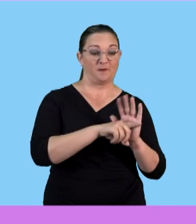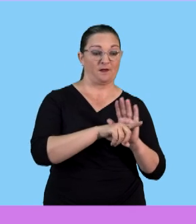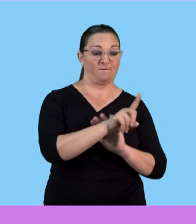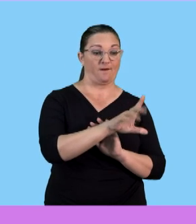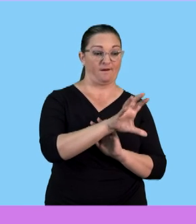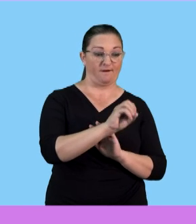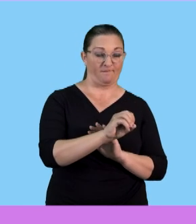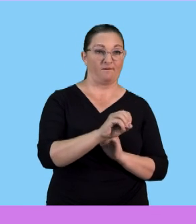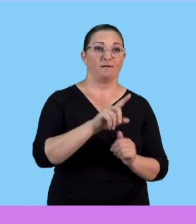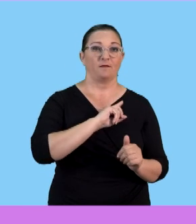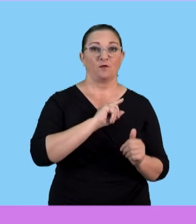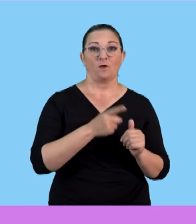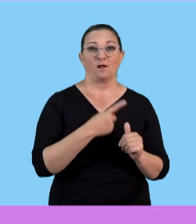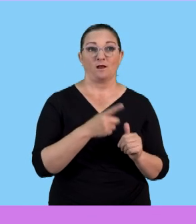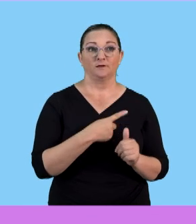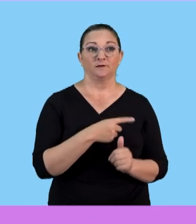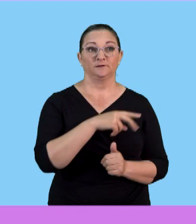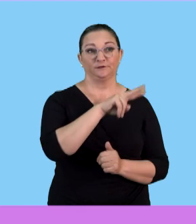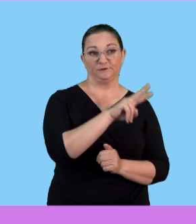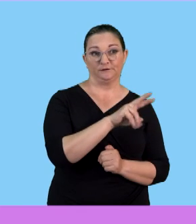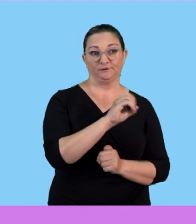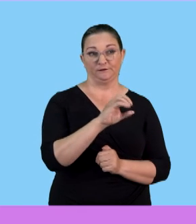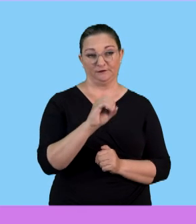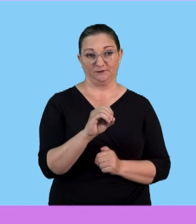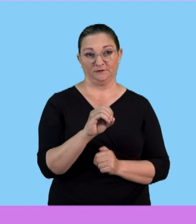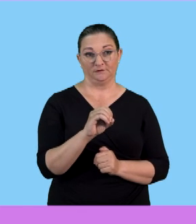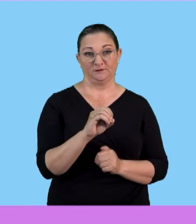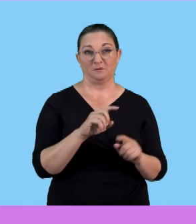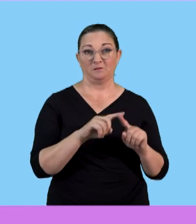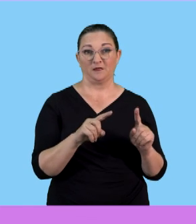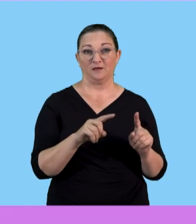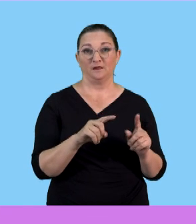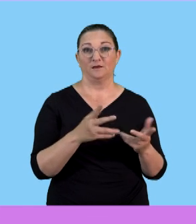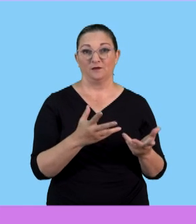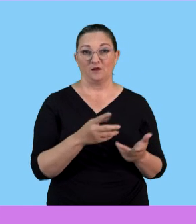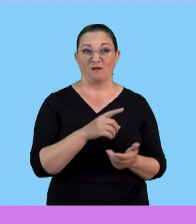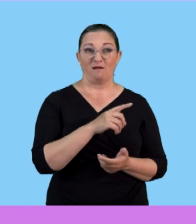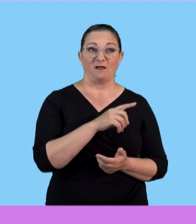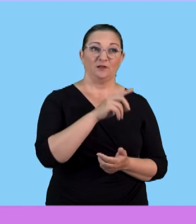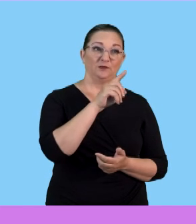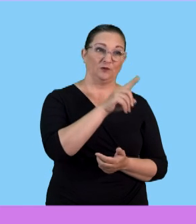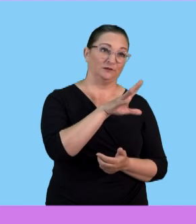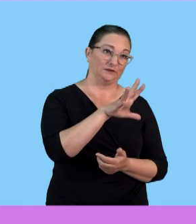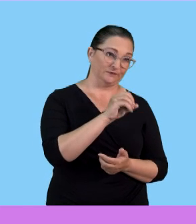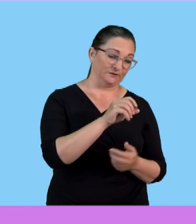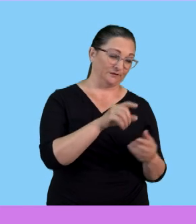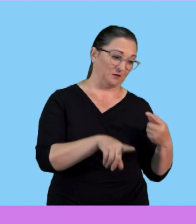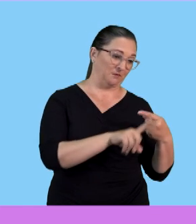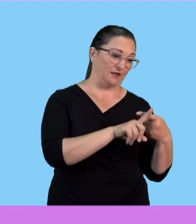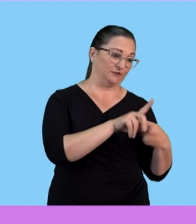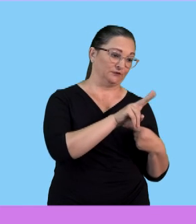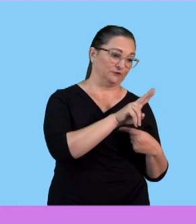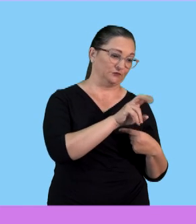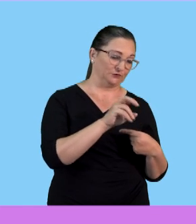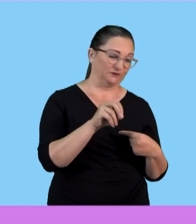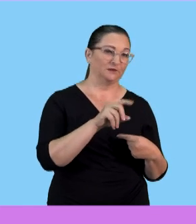minus 150, it will give you 200. So when you say 150 plus